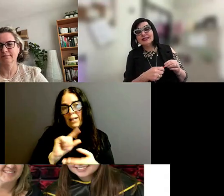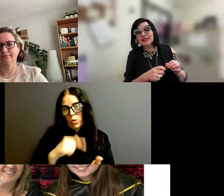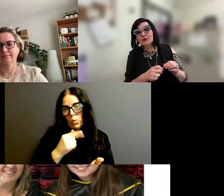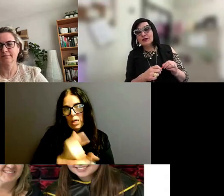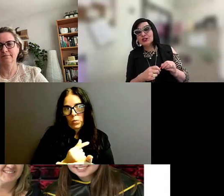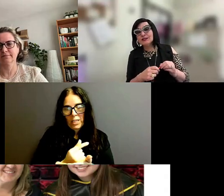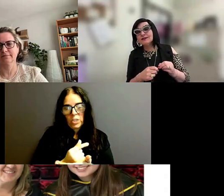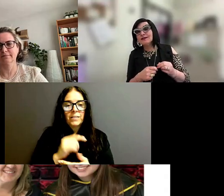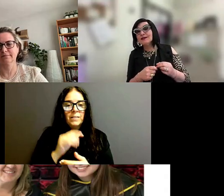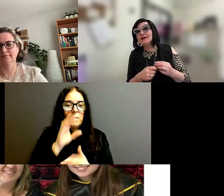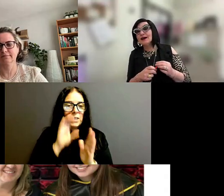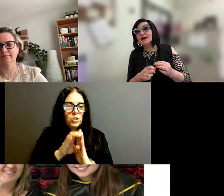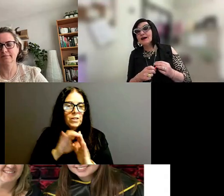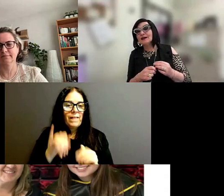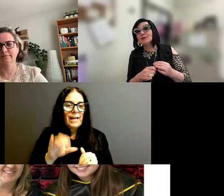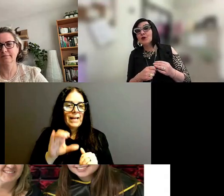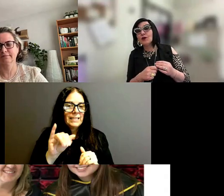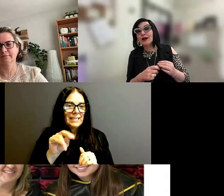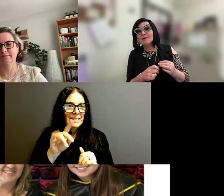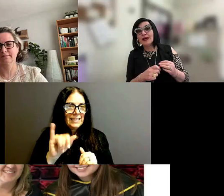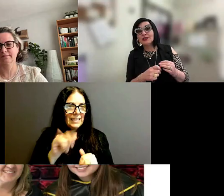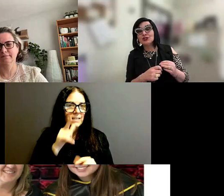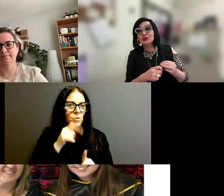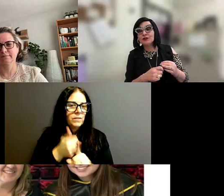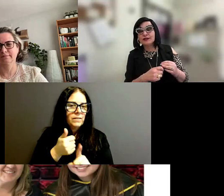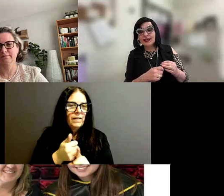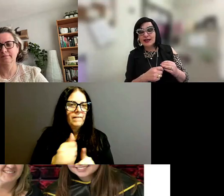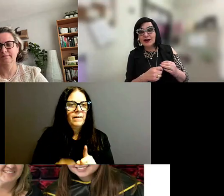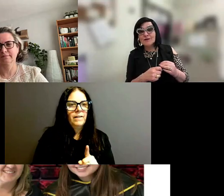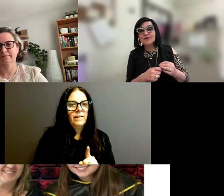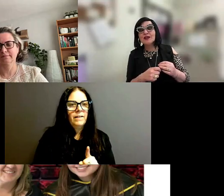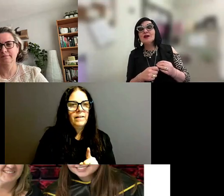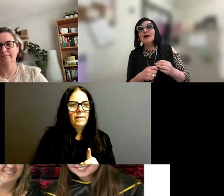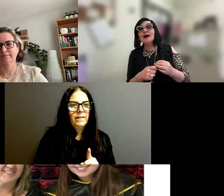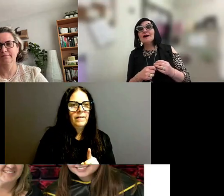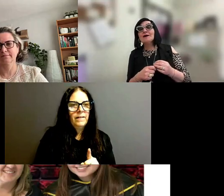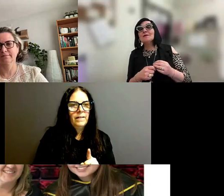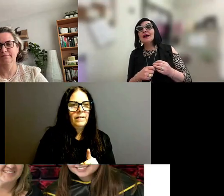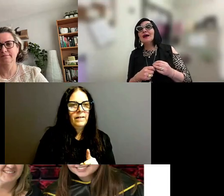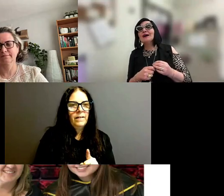is Cindy, which is the program manager for the daycare,